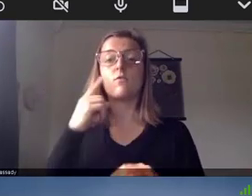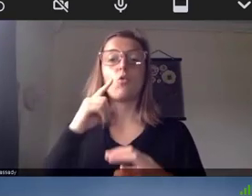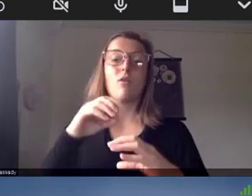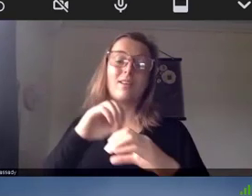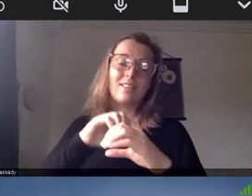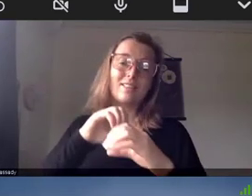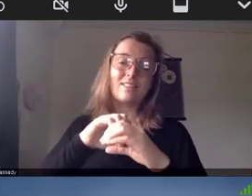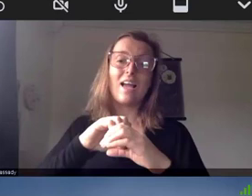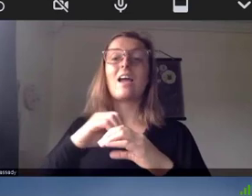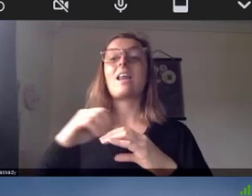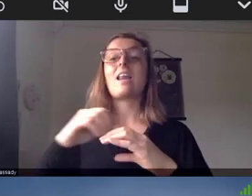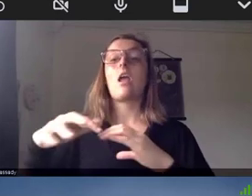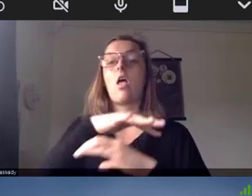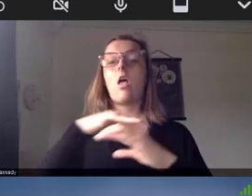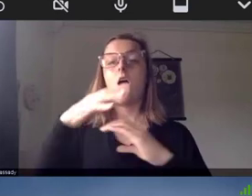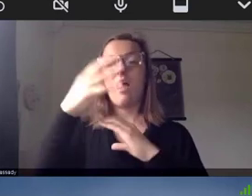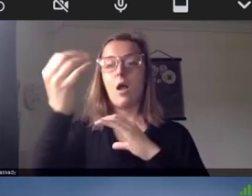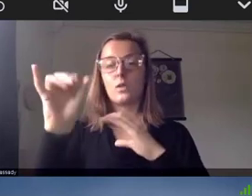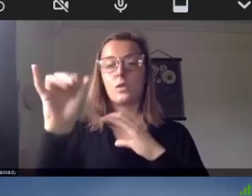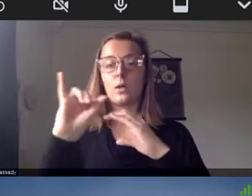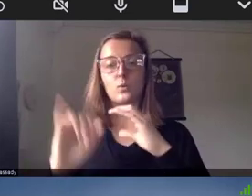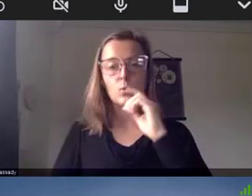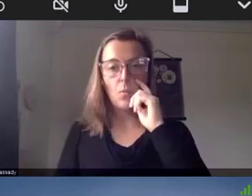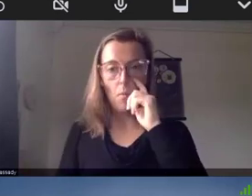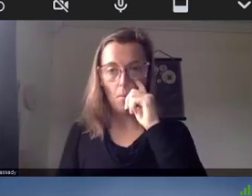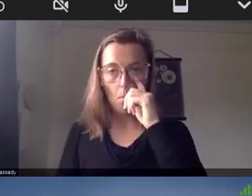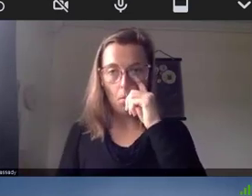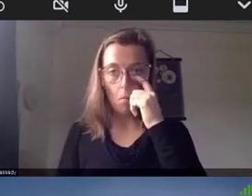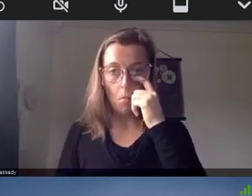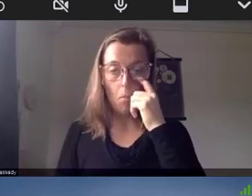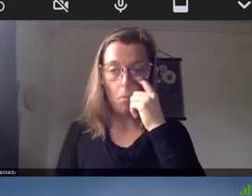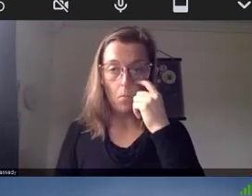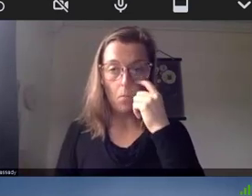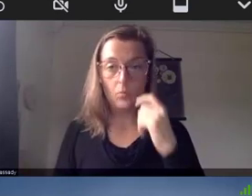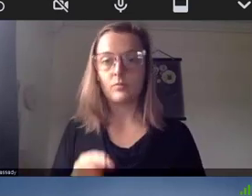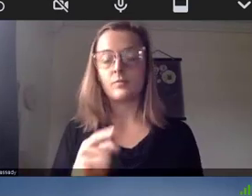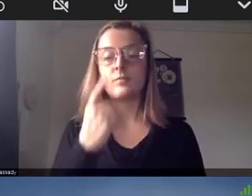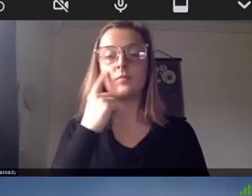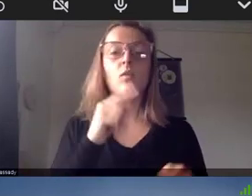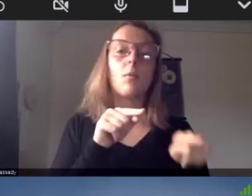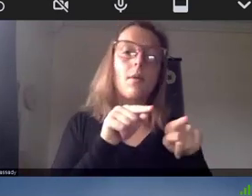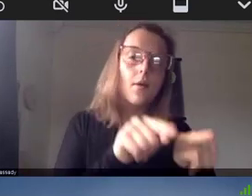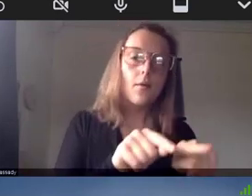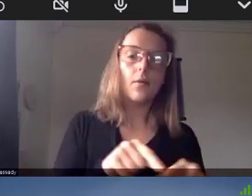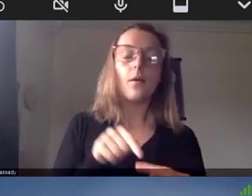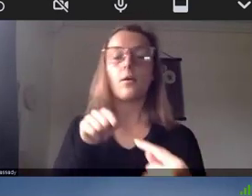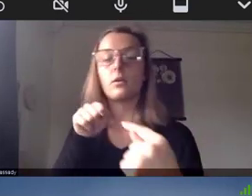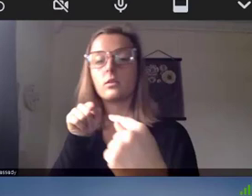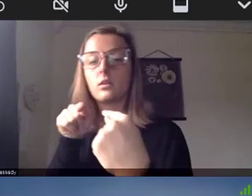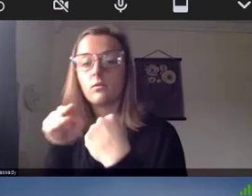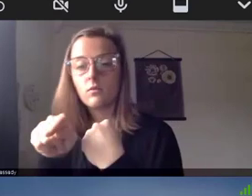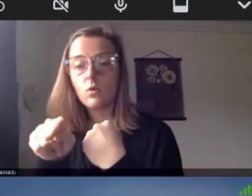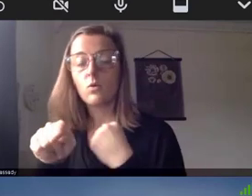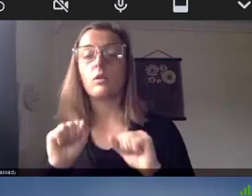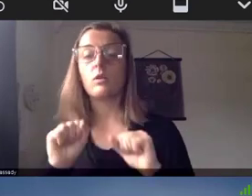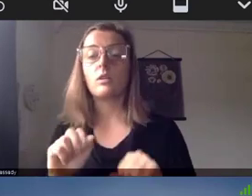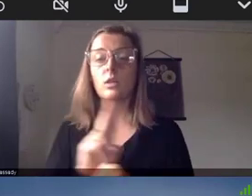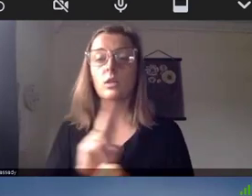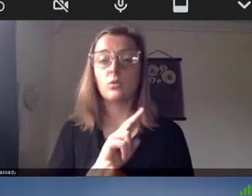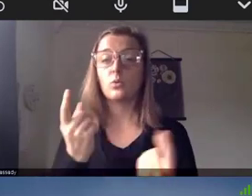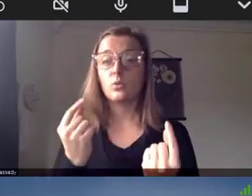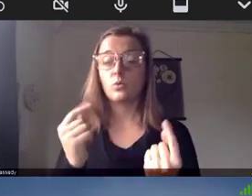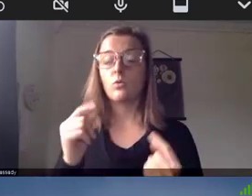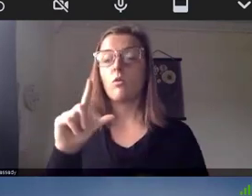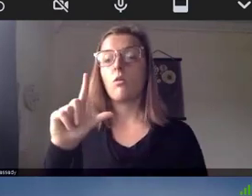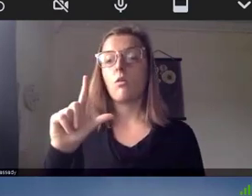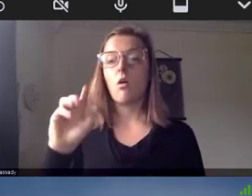If we're using a parallel or counterflow heat exchanger, we can use the log mean temperature difference. If that's the case, then we know that the heat transfer is